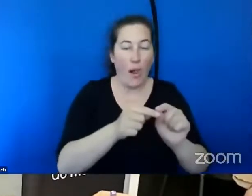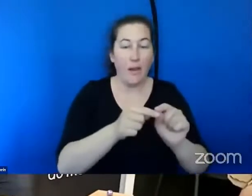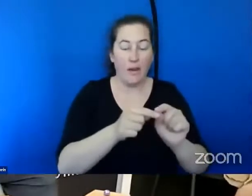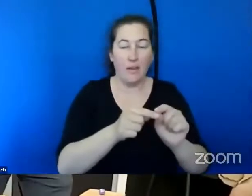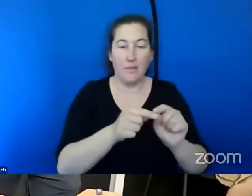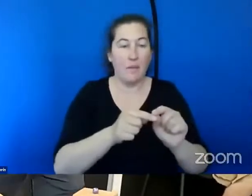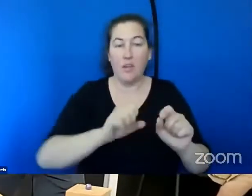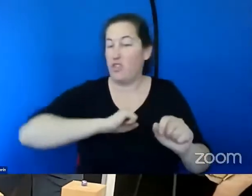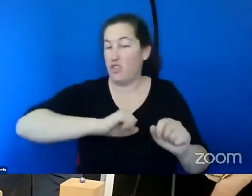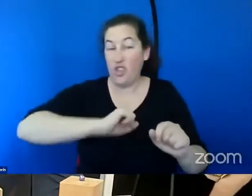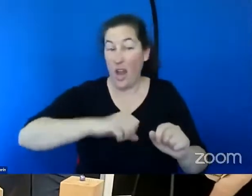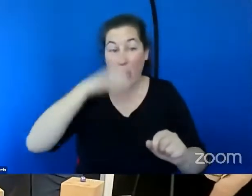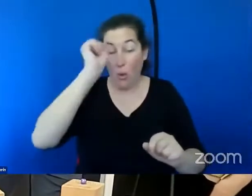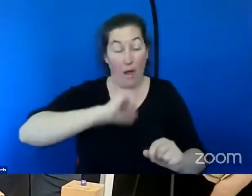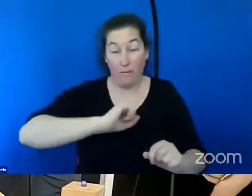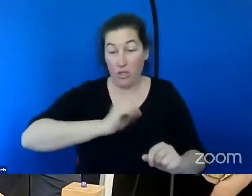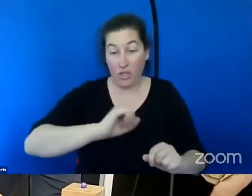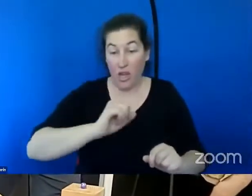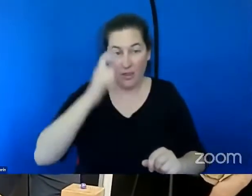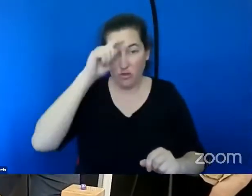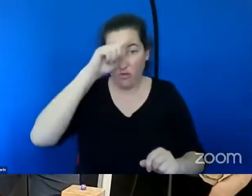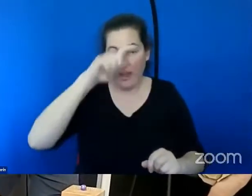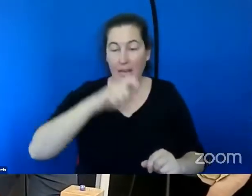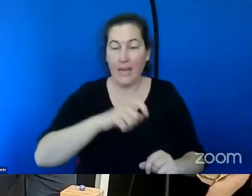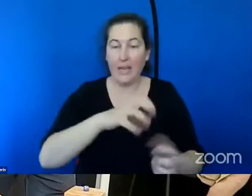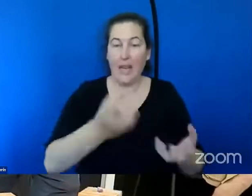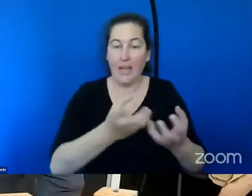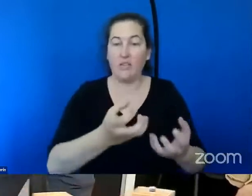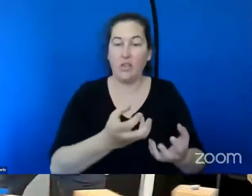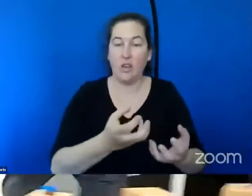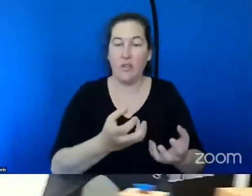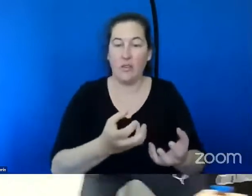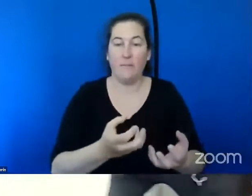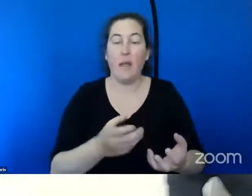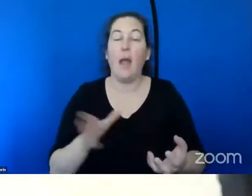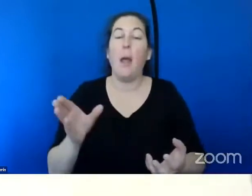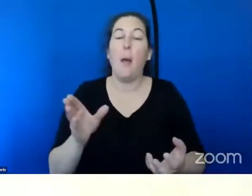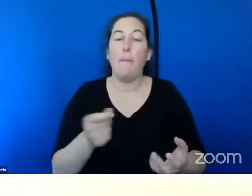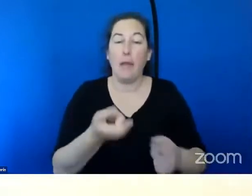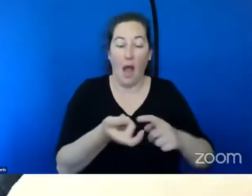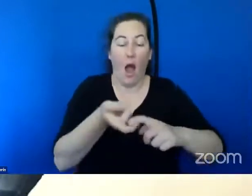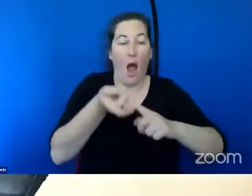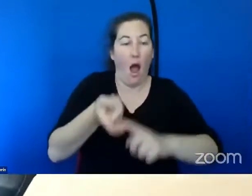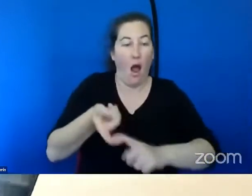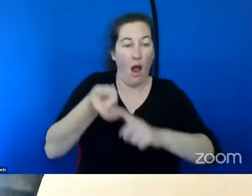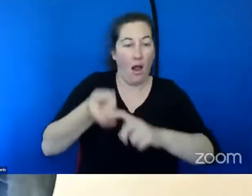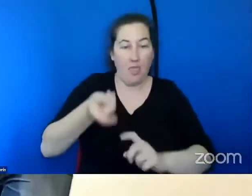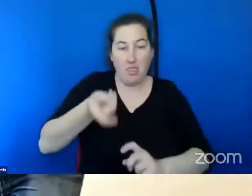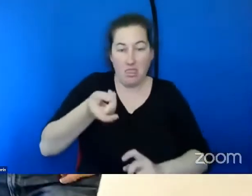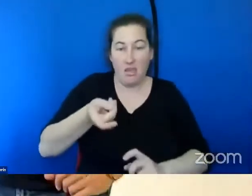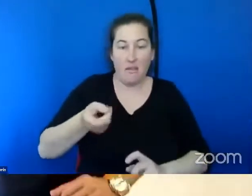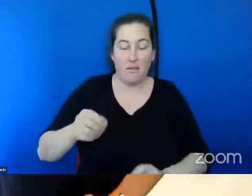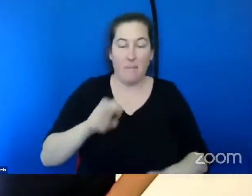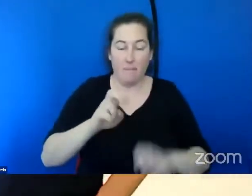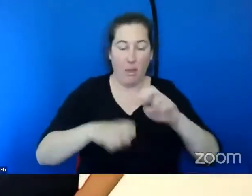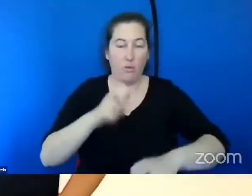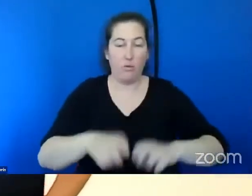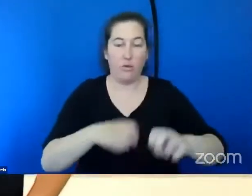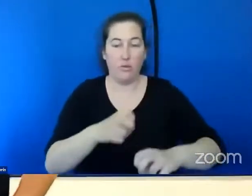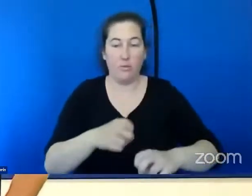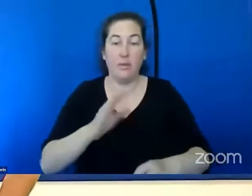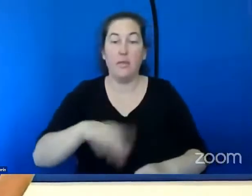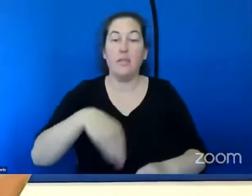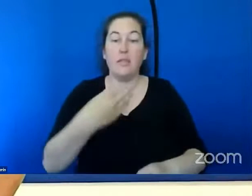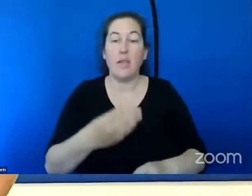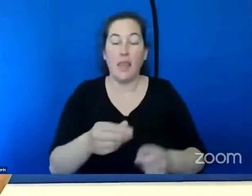pieces, the Lego brick, and that too is in position. Very delicate, accurate work from Christophe, but this